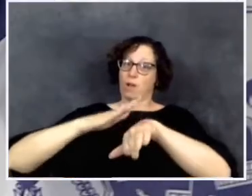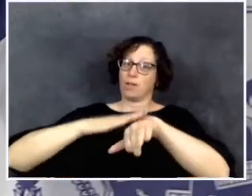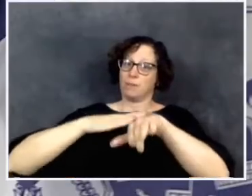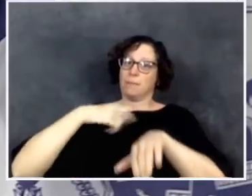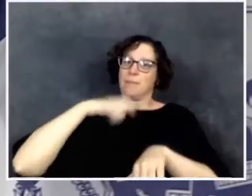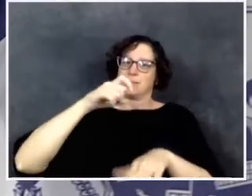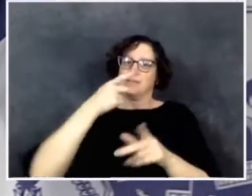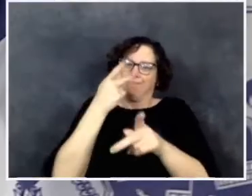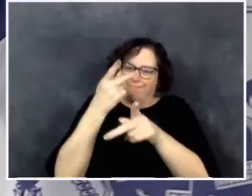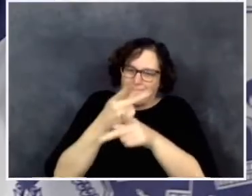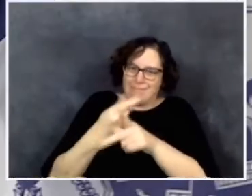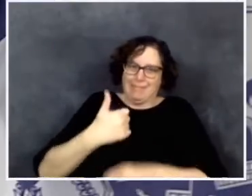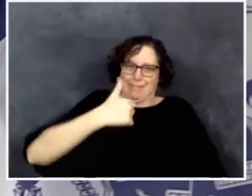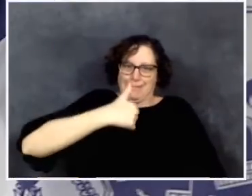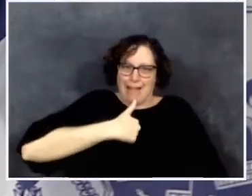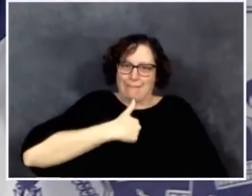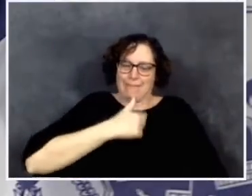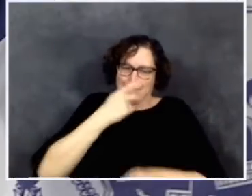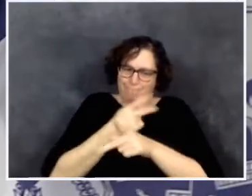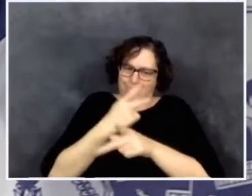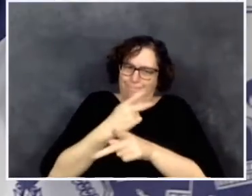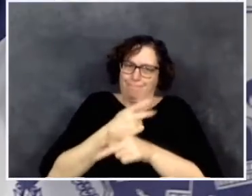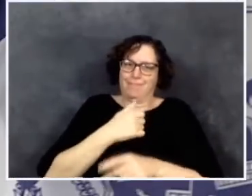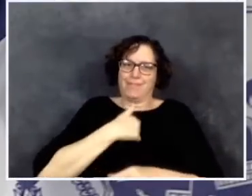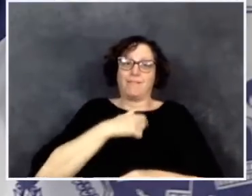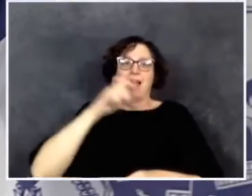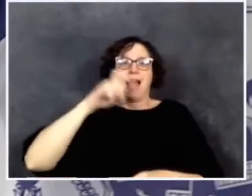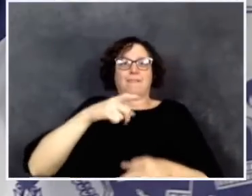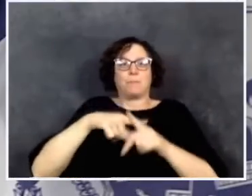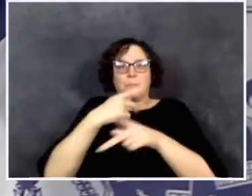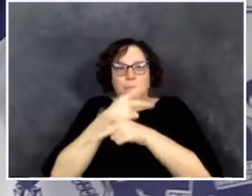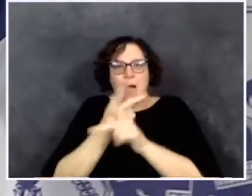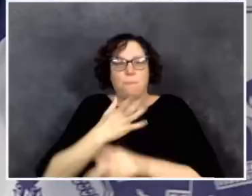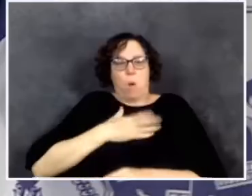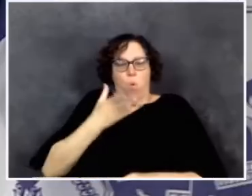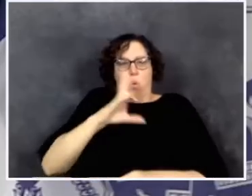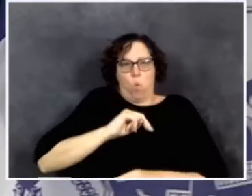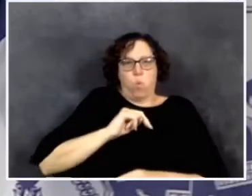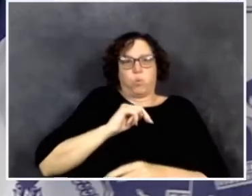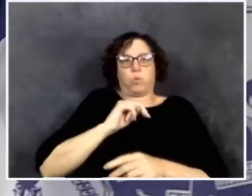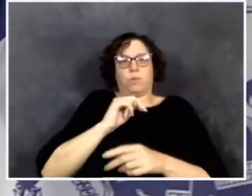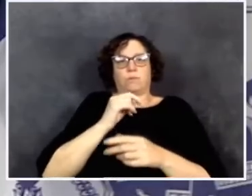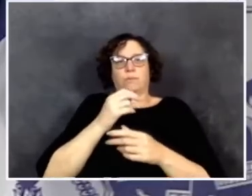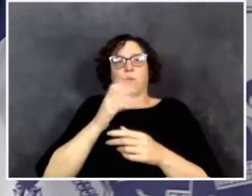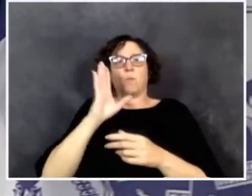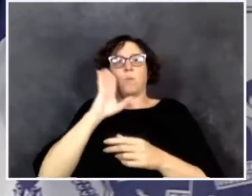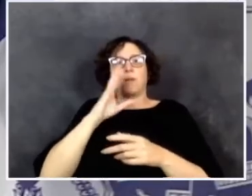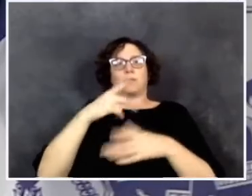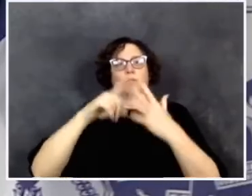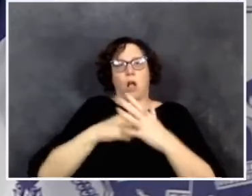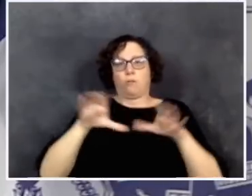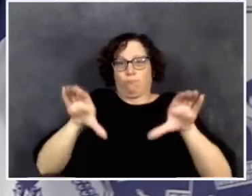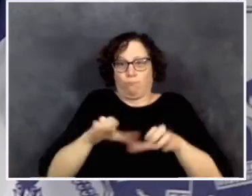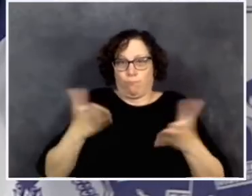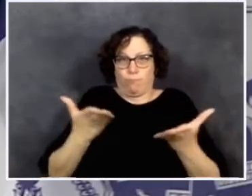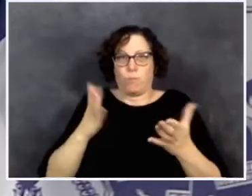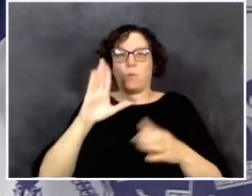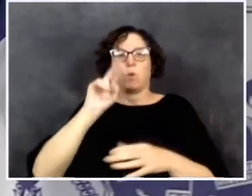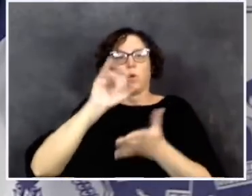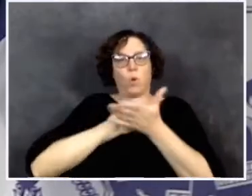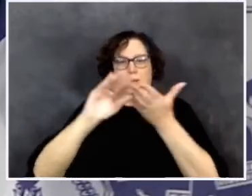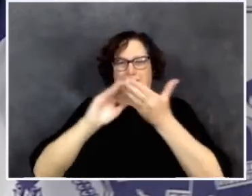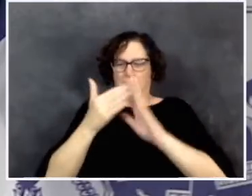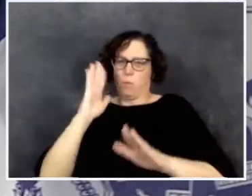produce the medical supplies we need, and that begins with testing. We're going to start doing it here in New York City, but we're limited in what we can do in the first